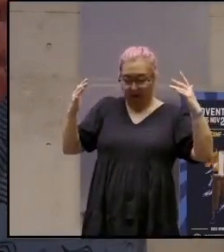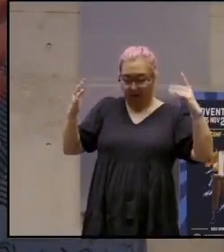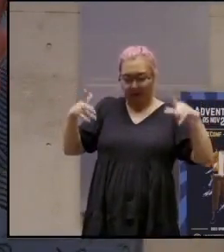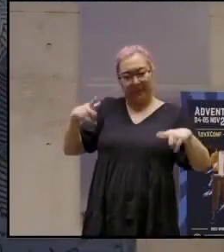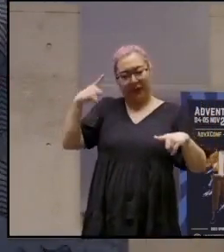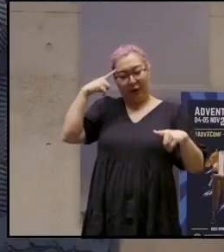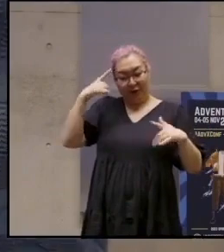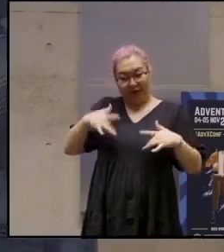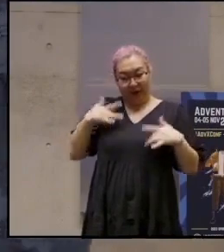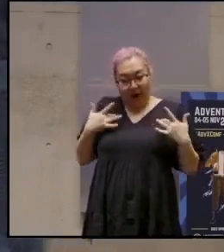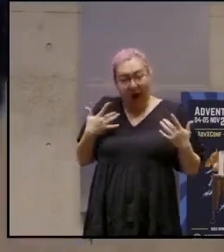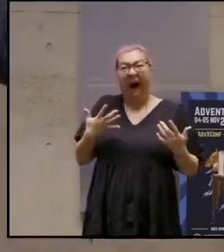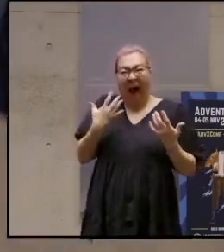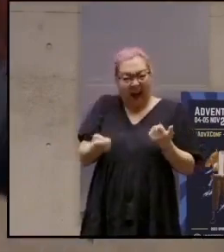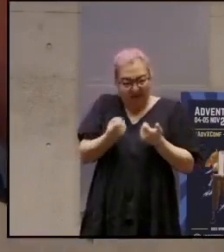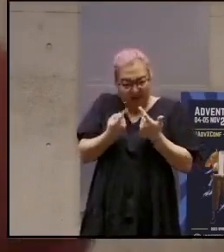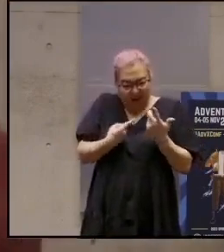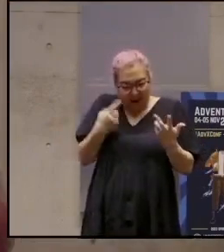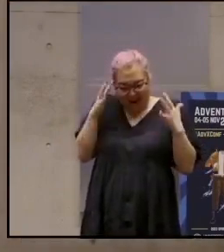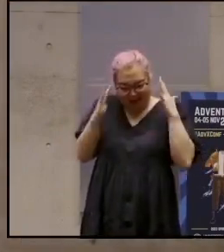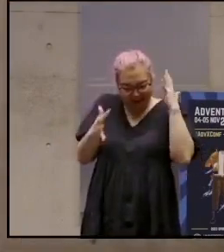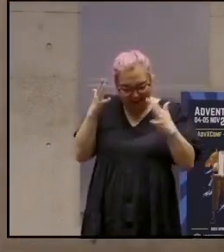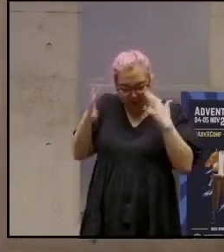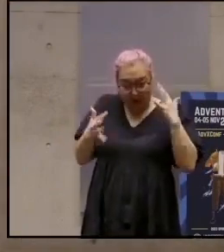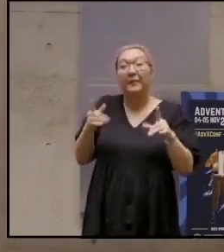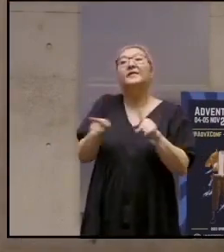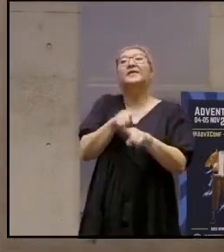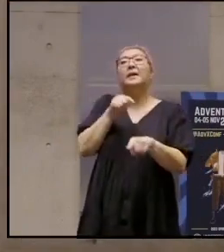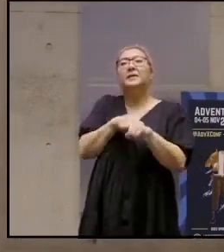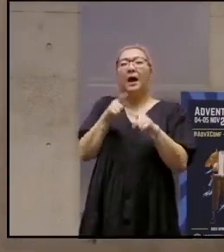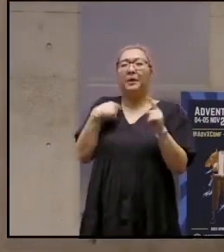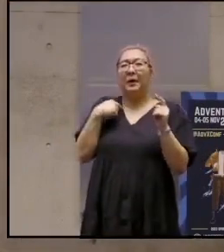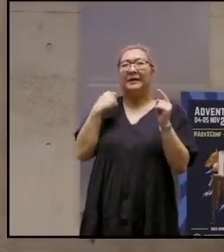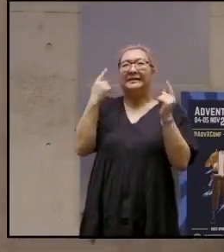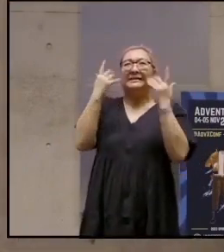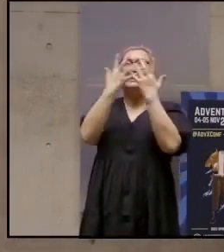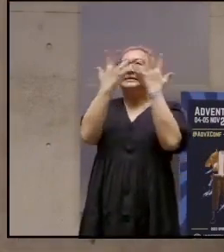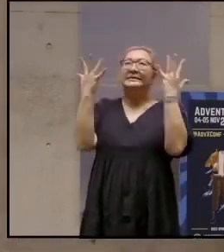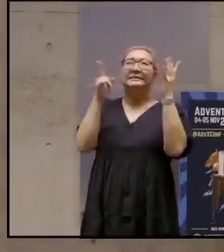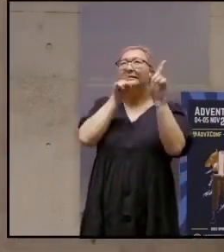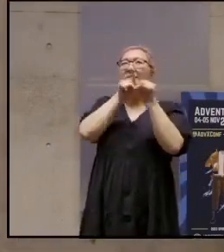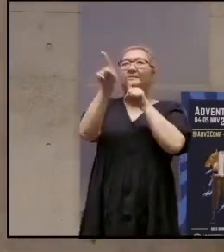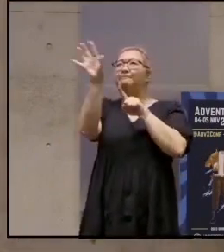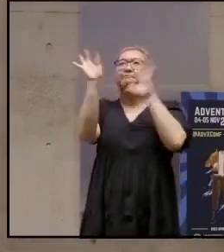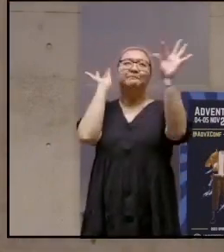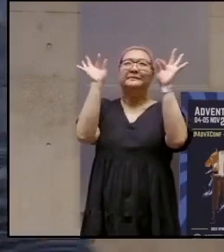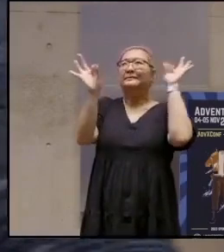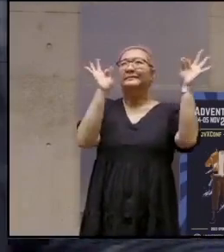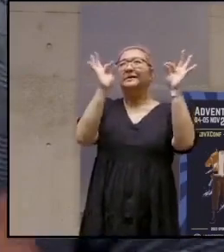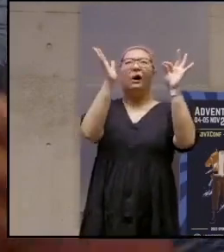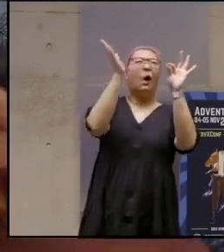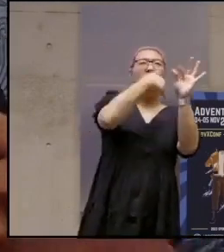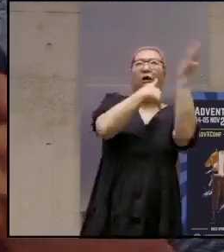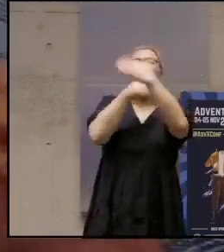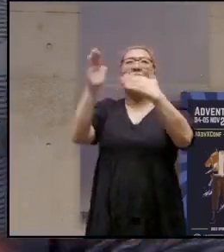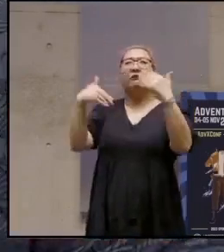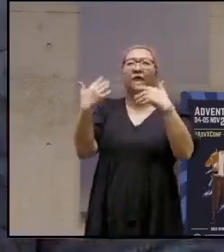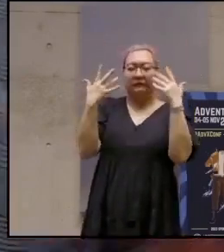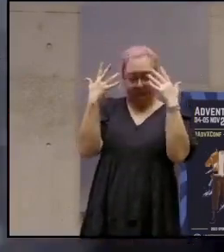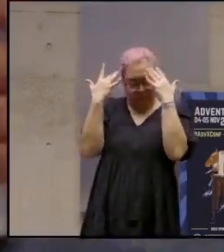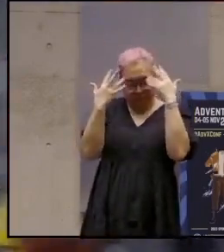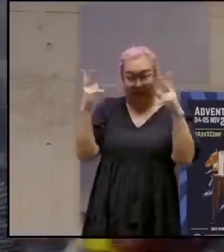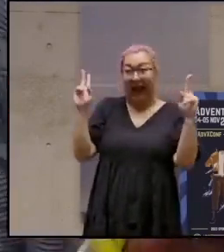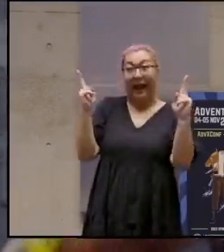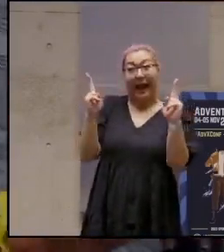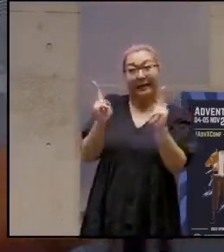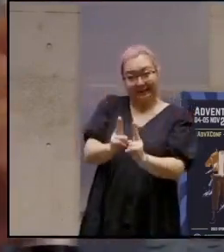generating ideas and self-editing those ideas. That is entirely normal. What survives that process depends